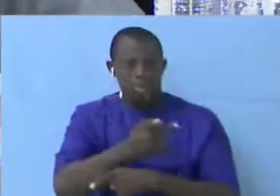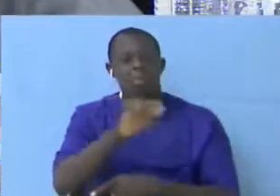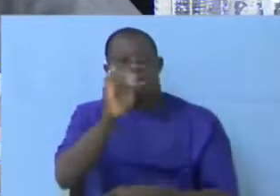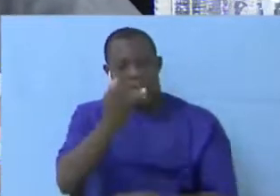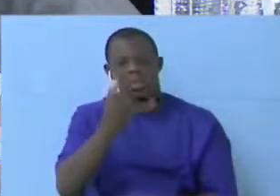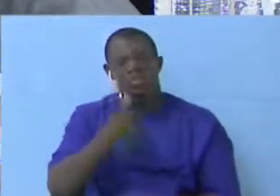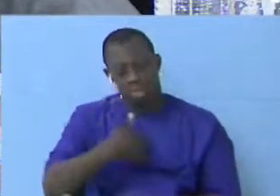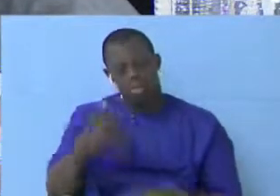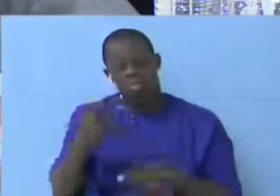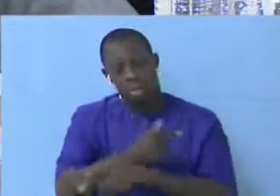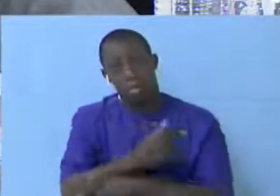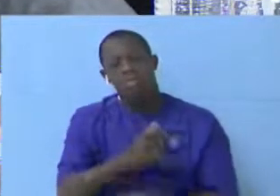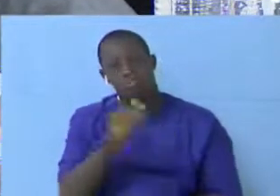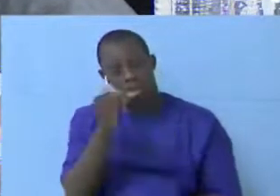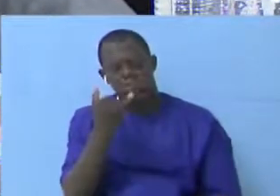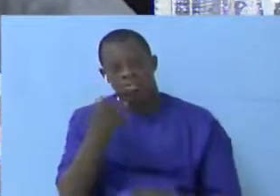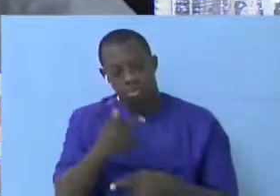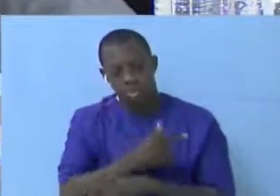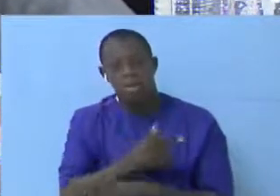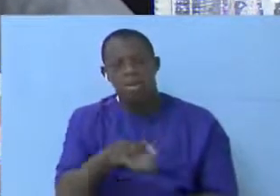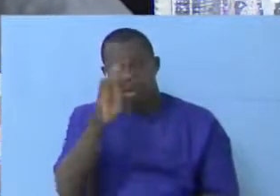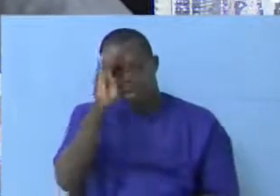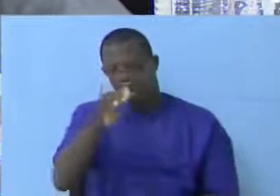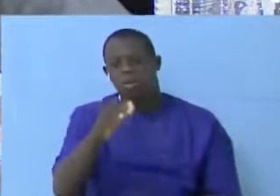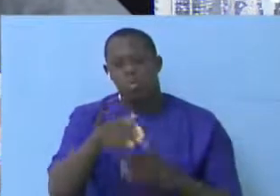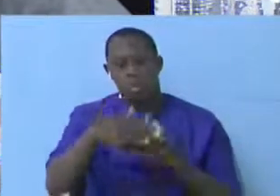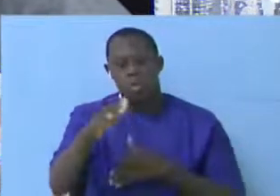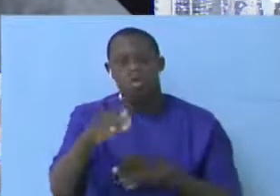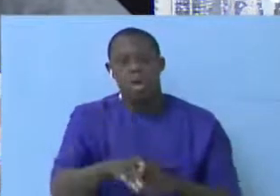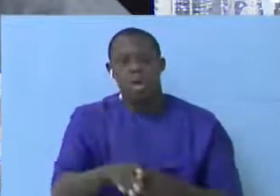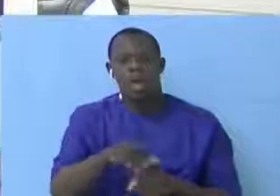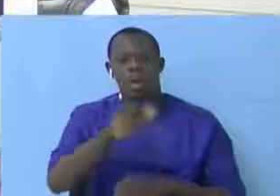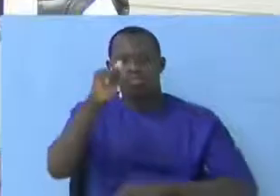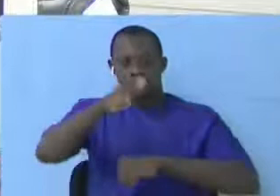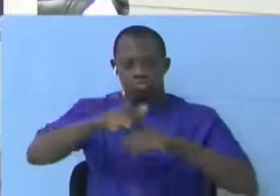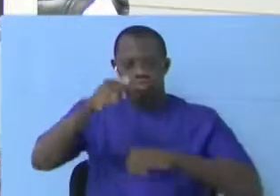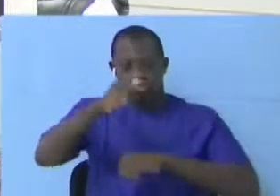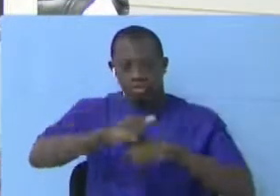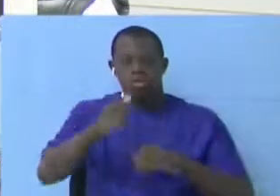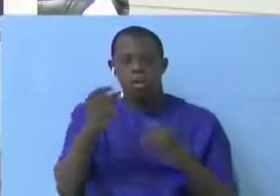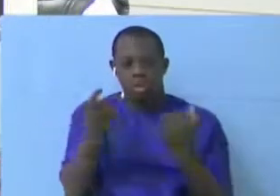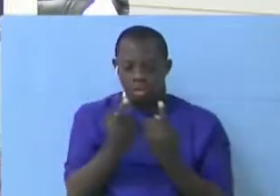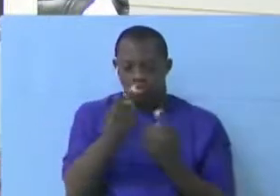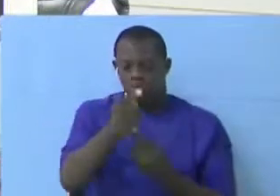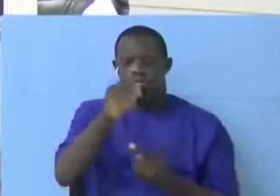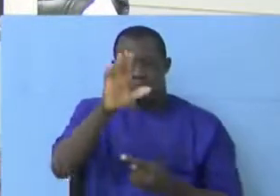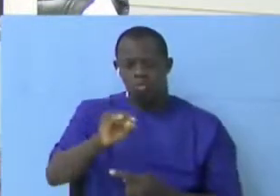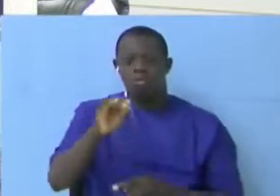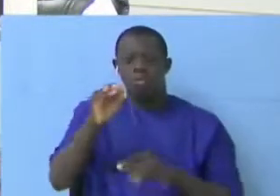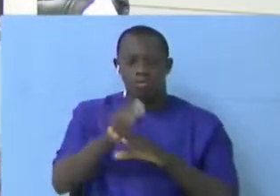call it. Yeah, thank you very much. And the tortures that you have done,